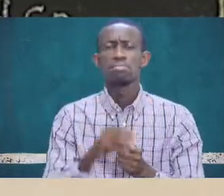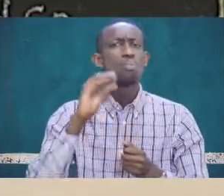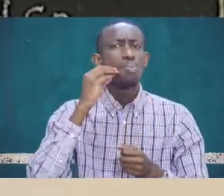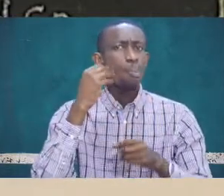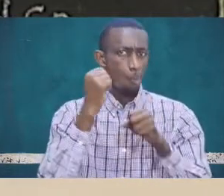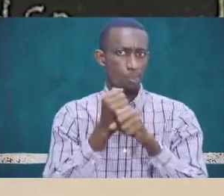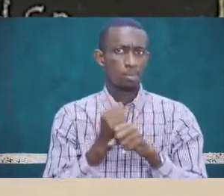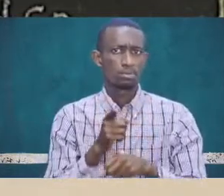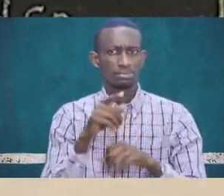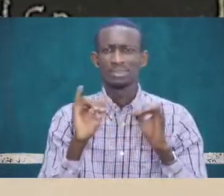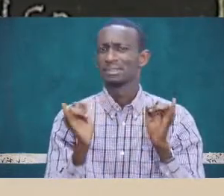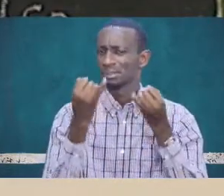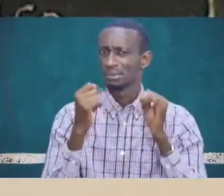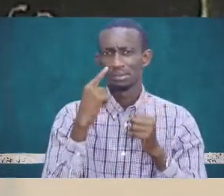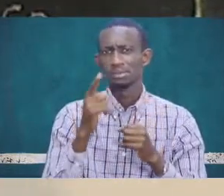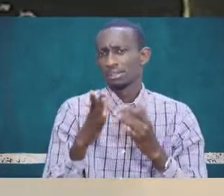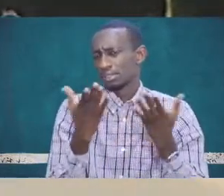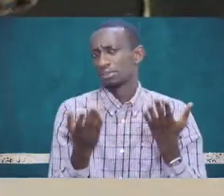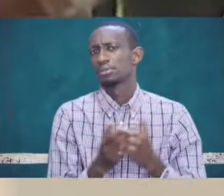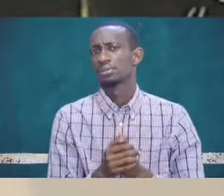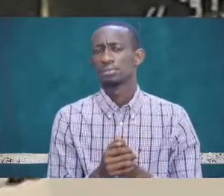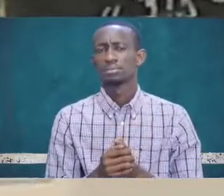homework. Try it and see whether you can